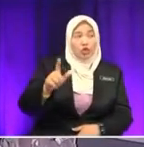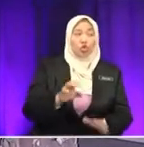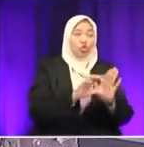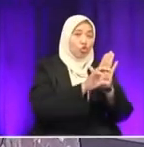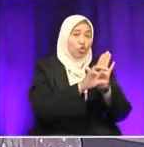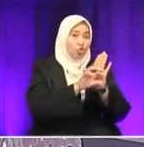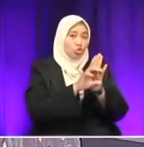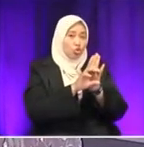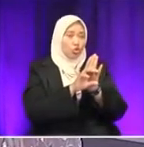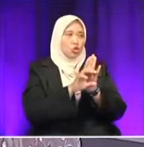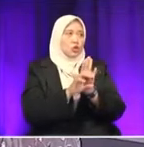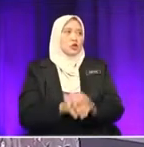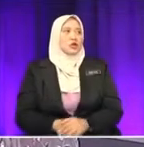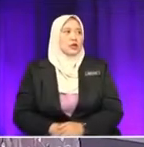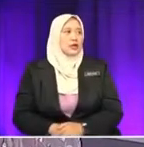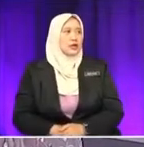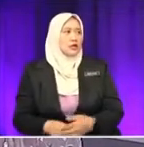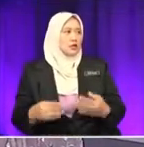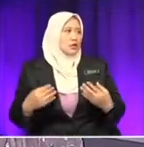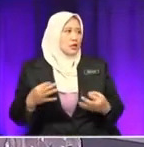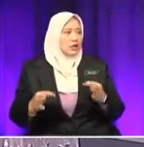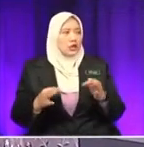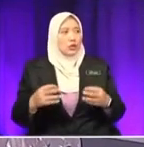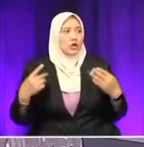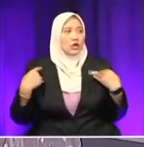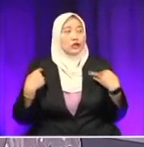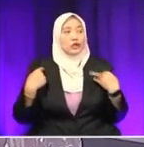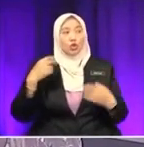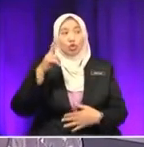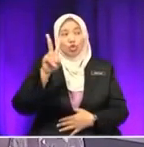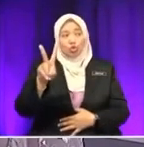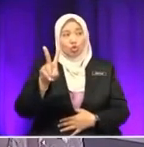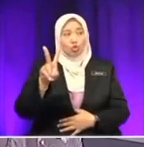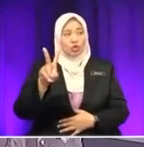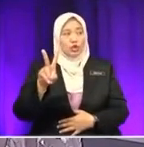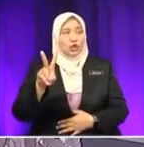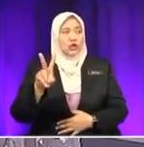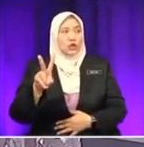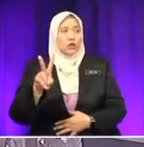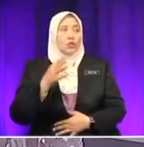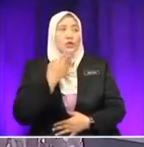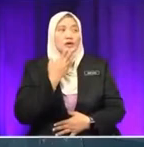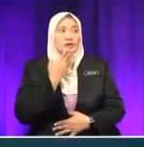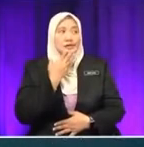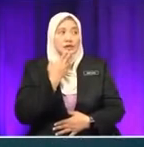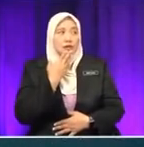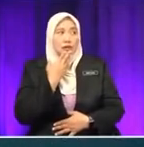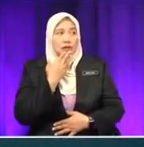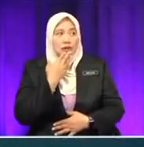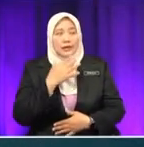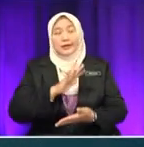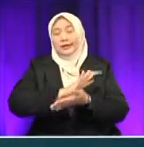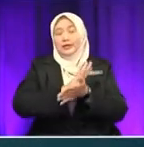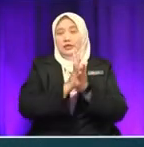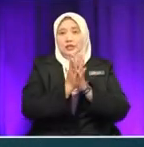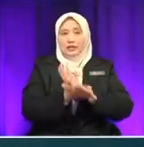let's say we're going to use two colors. All right. So two colors make one good sentence. All right. Okay. So you